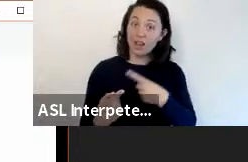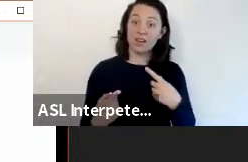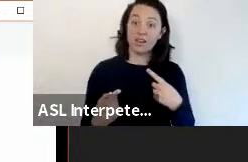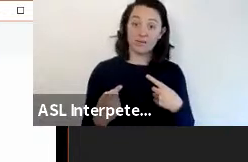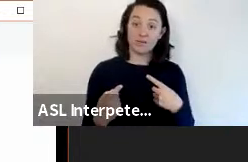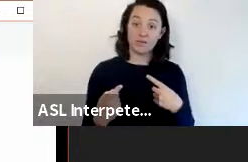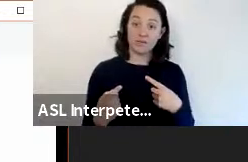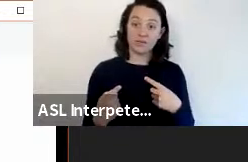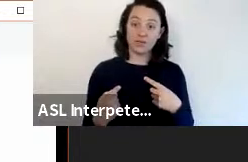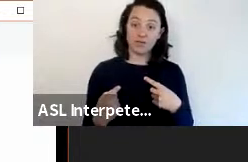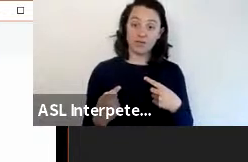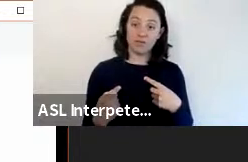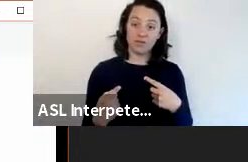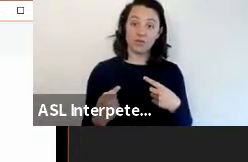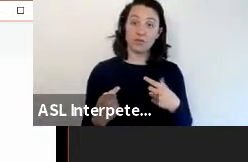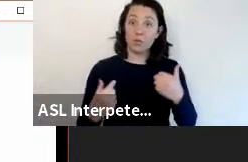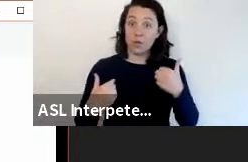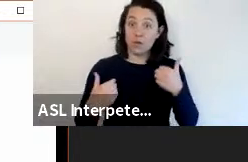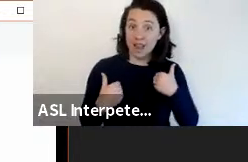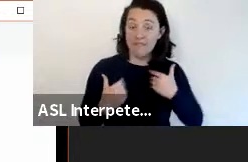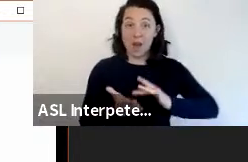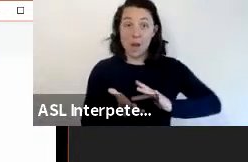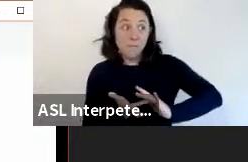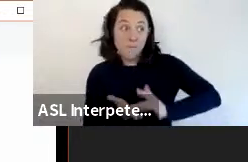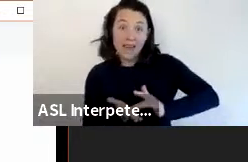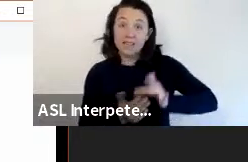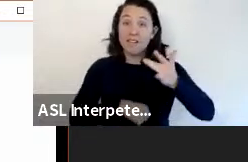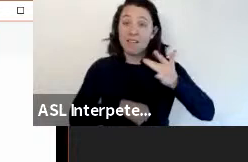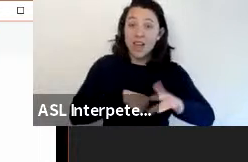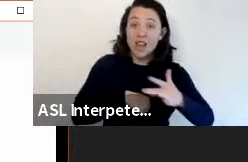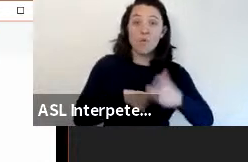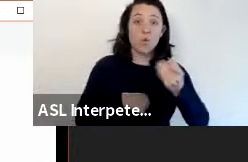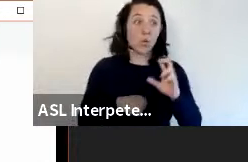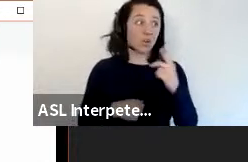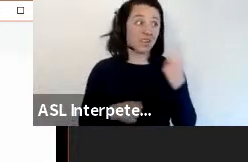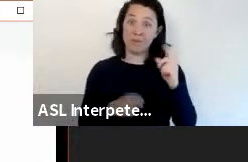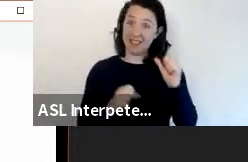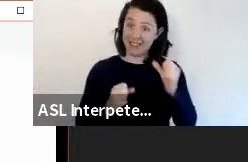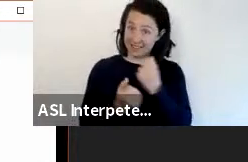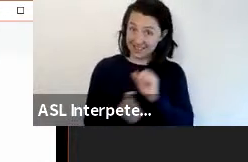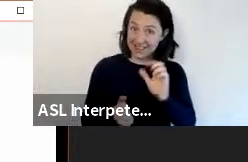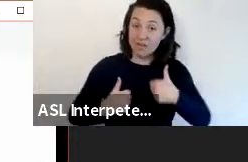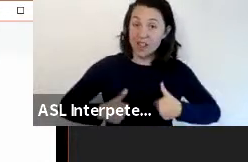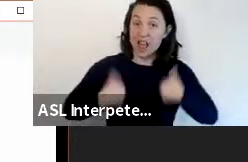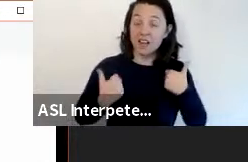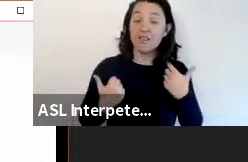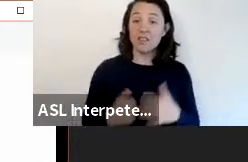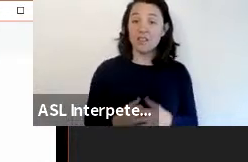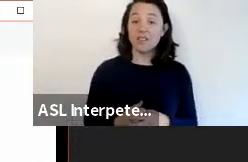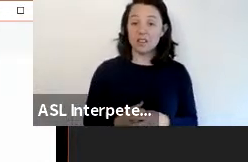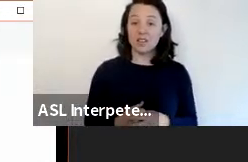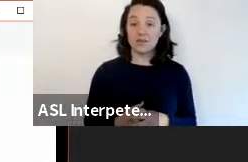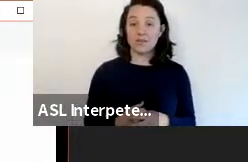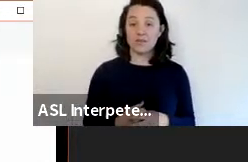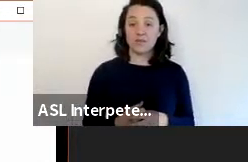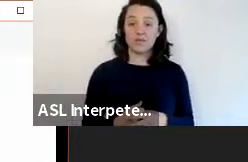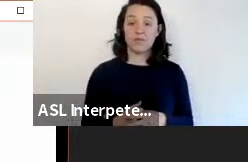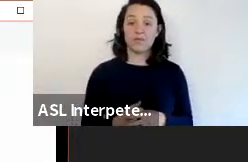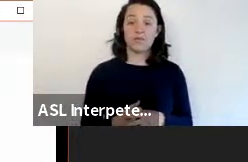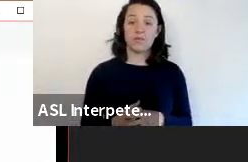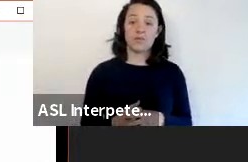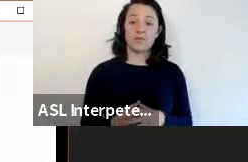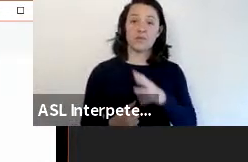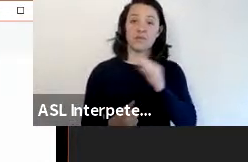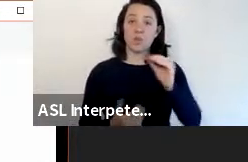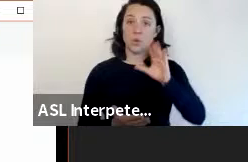a therapy that's that can save lives and reduce